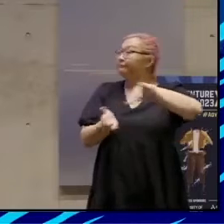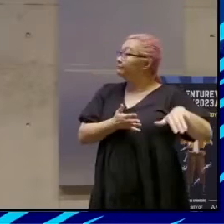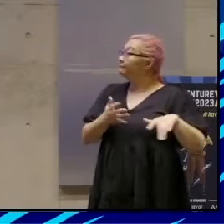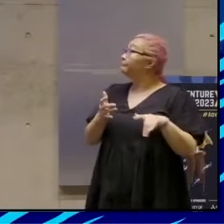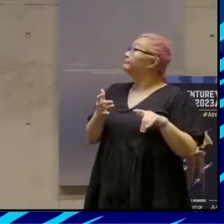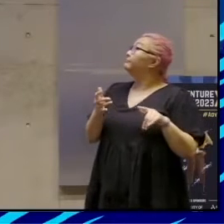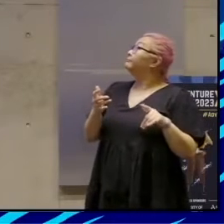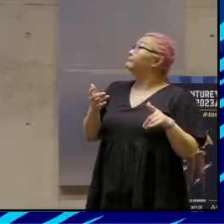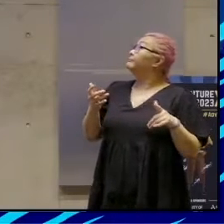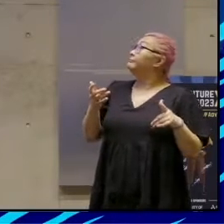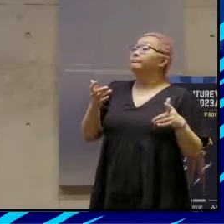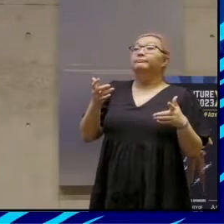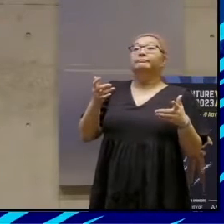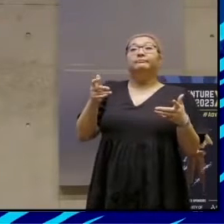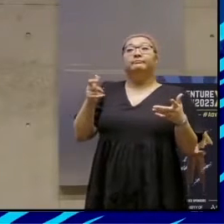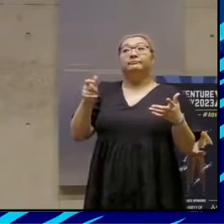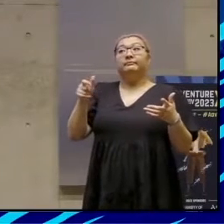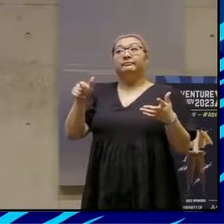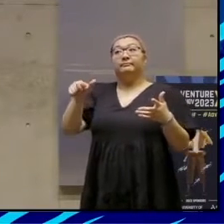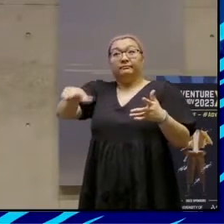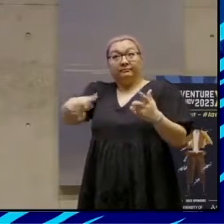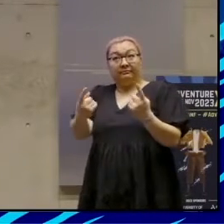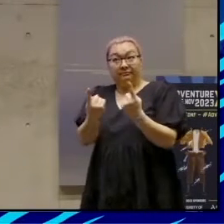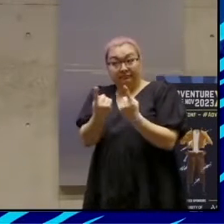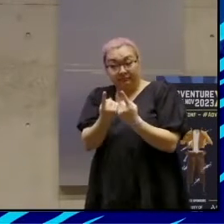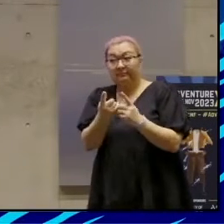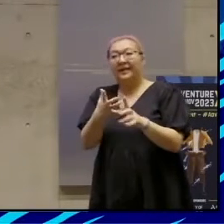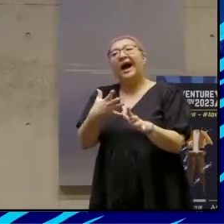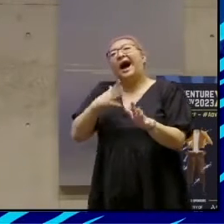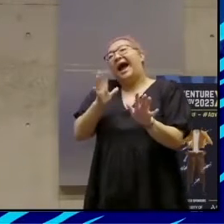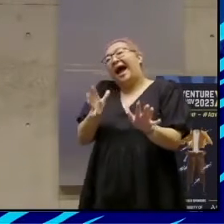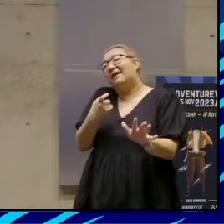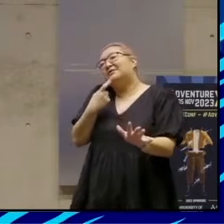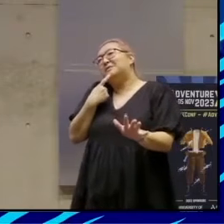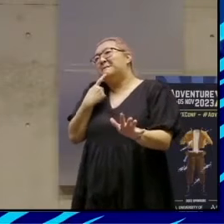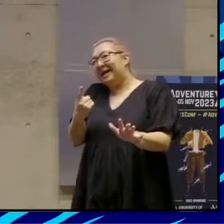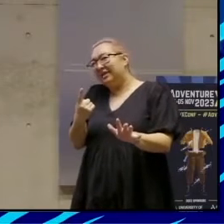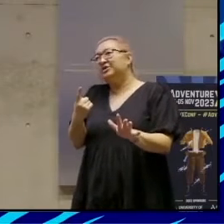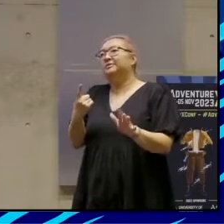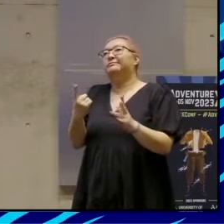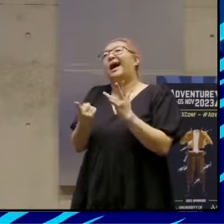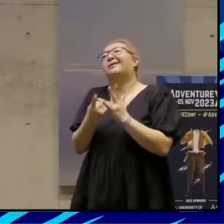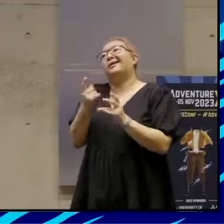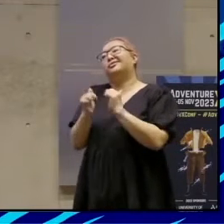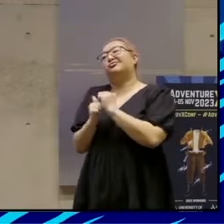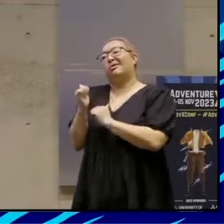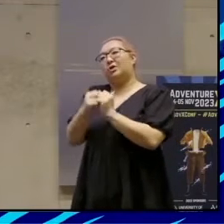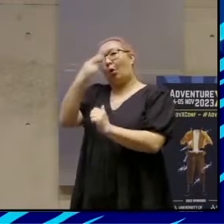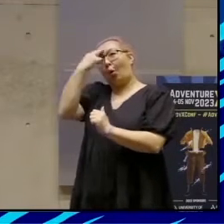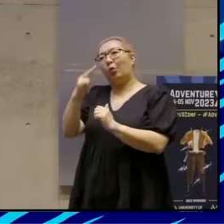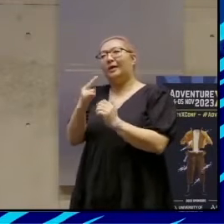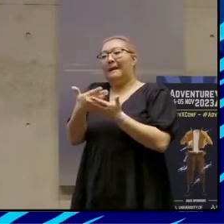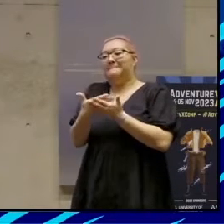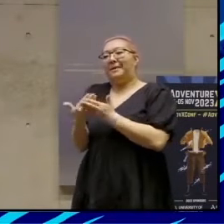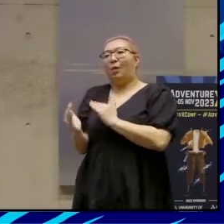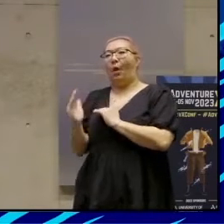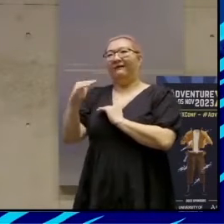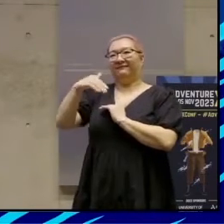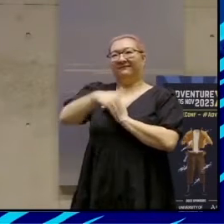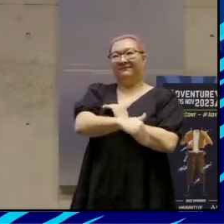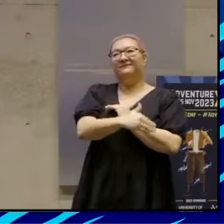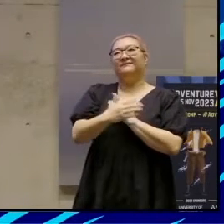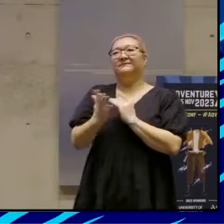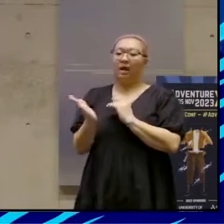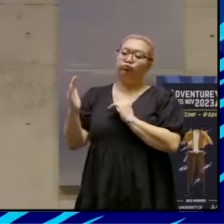is homegrown talent that I have to mention when I talk about a wavelet structure, which again is an undulation, or some people